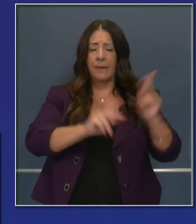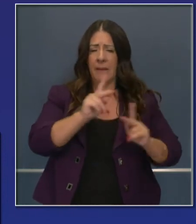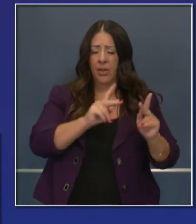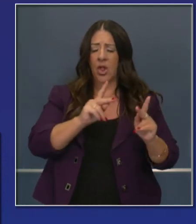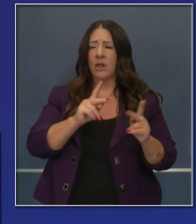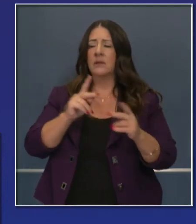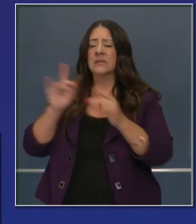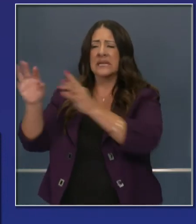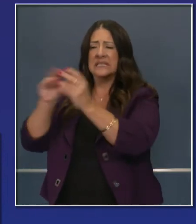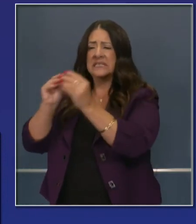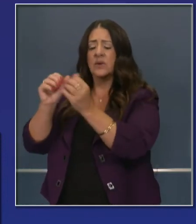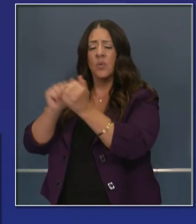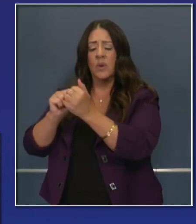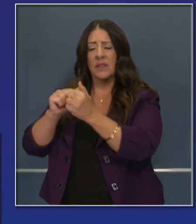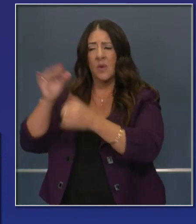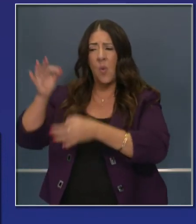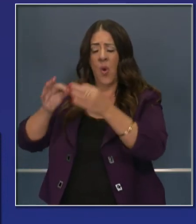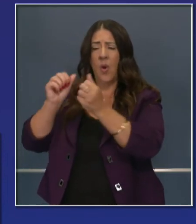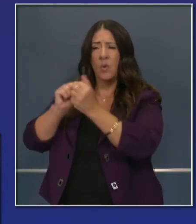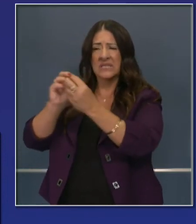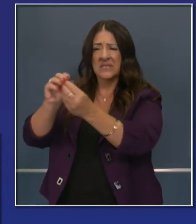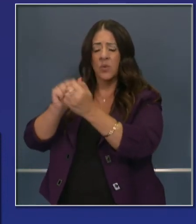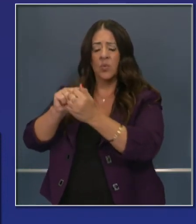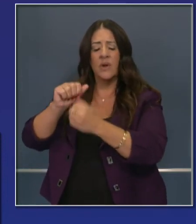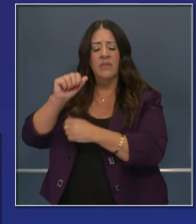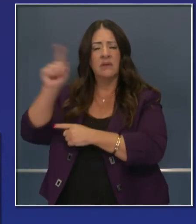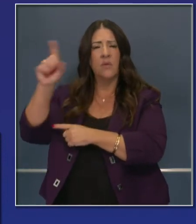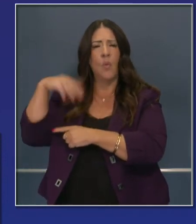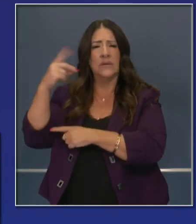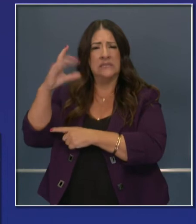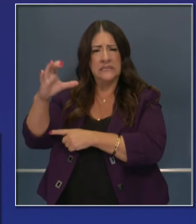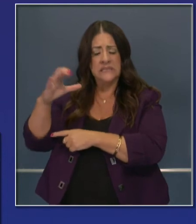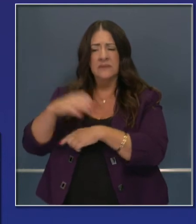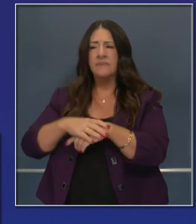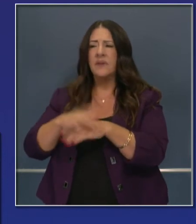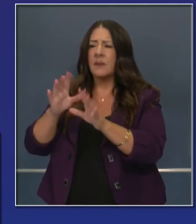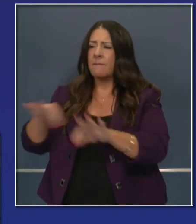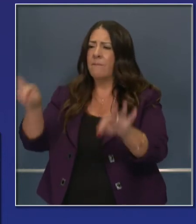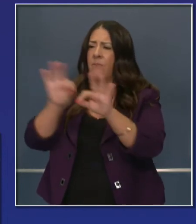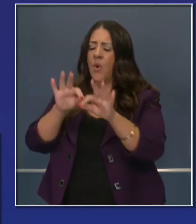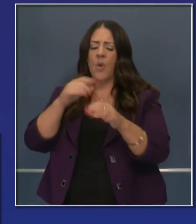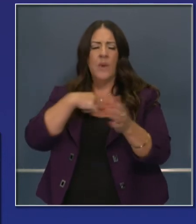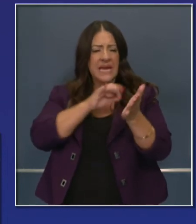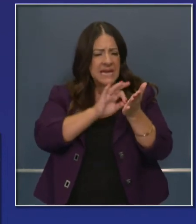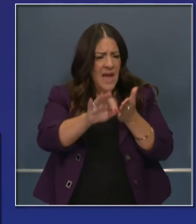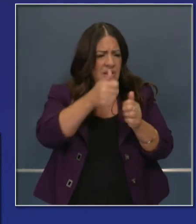end the census immediately, which has no other purpose than to undercounting the number of American citizens,